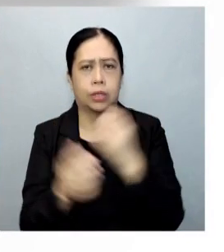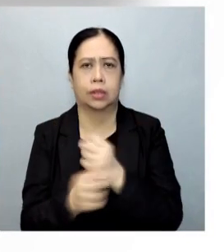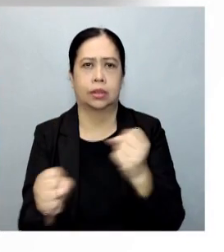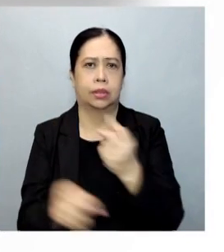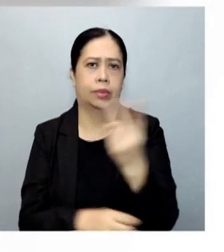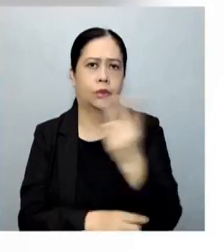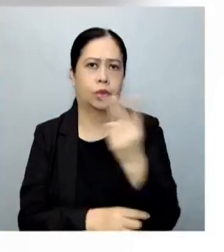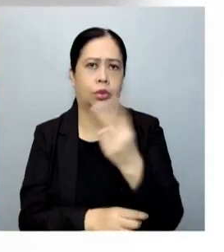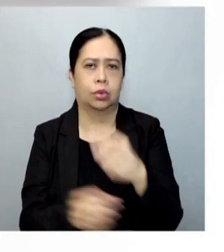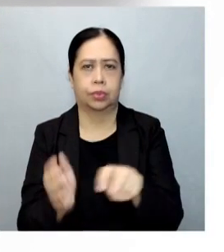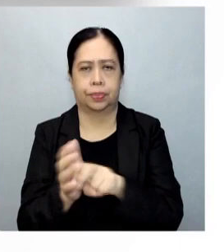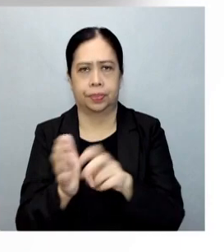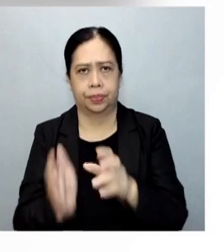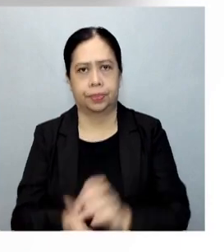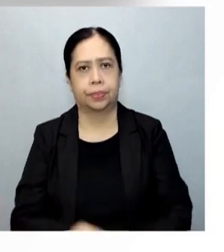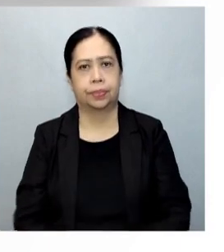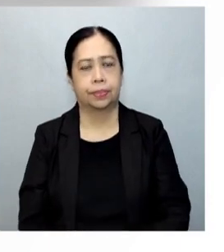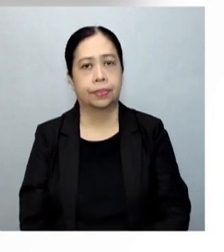pasahero.